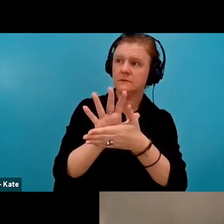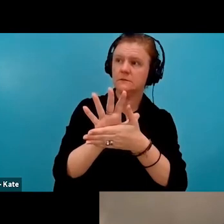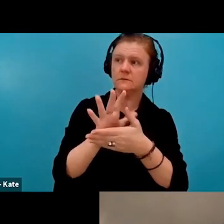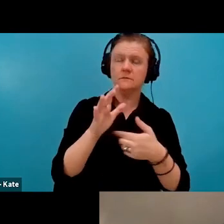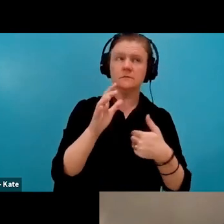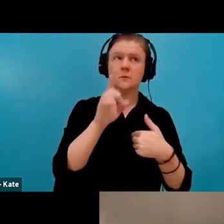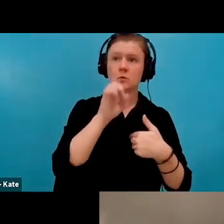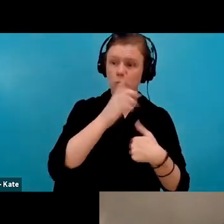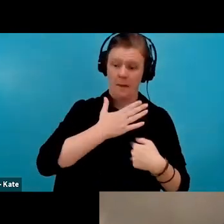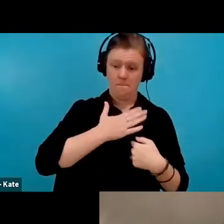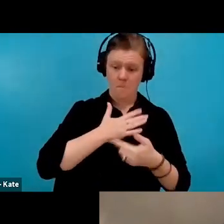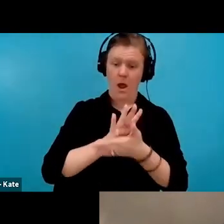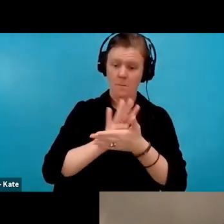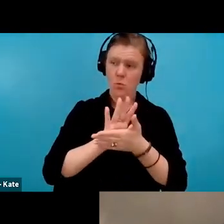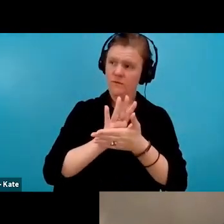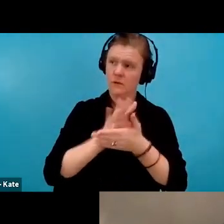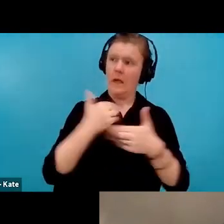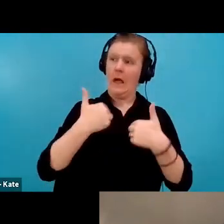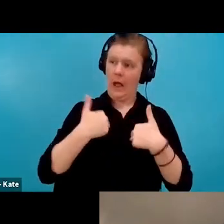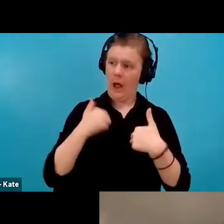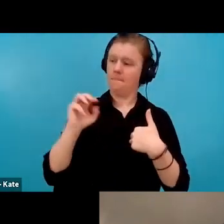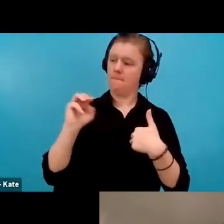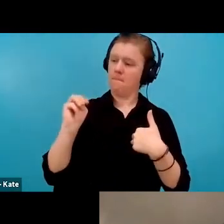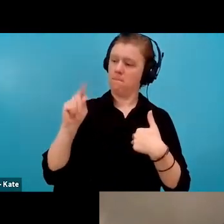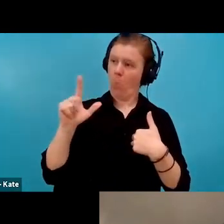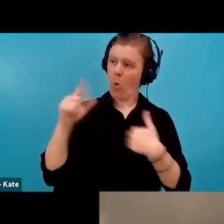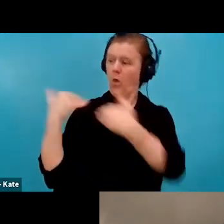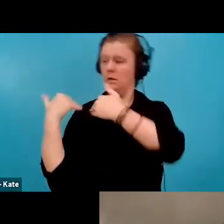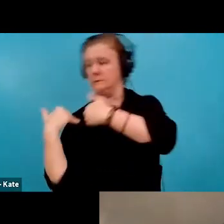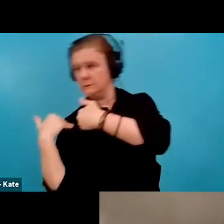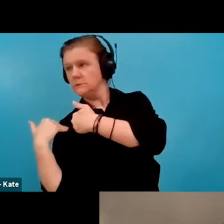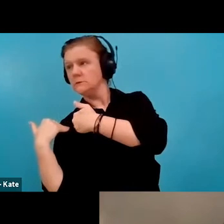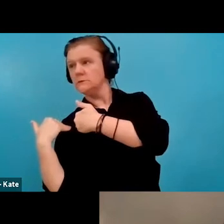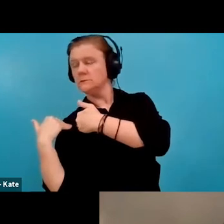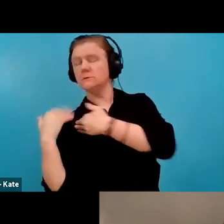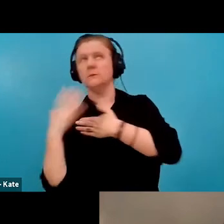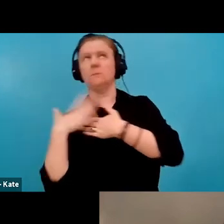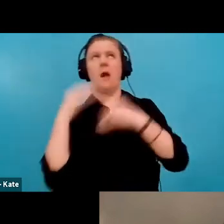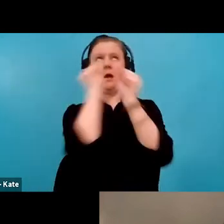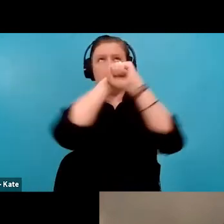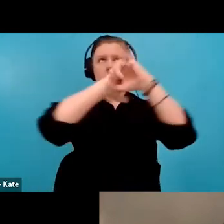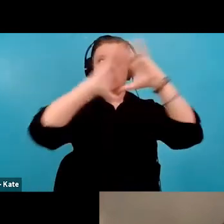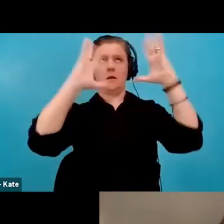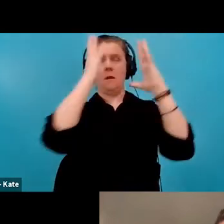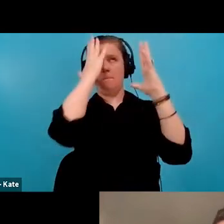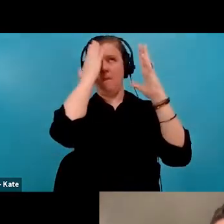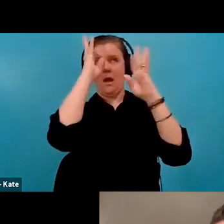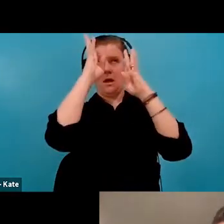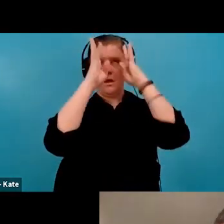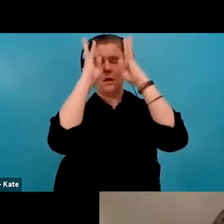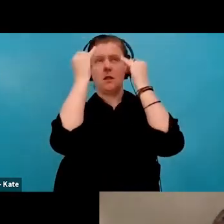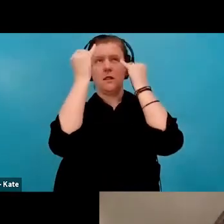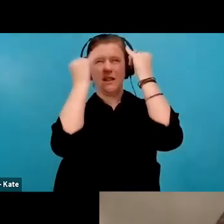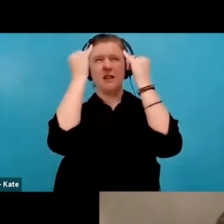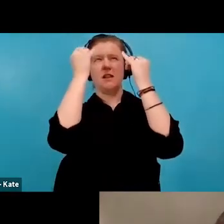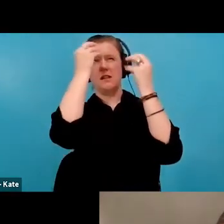moral necessity to say, in my design thinking, like that thing where I